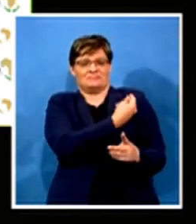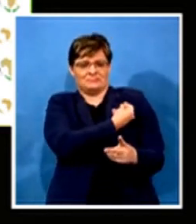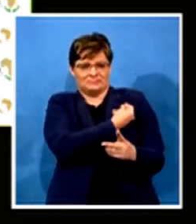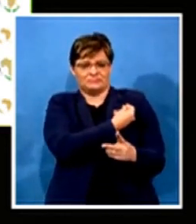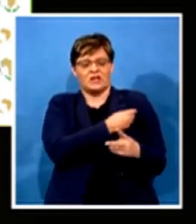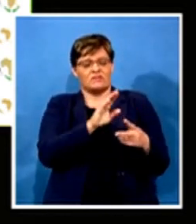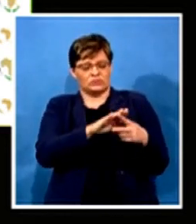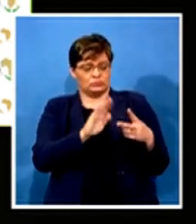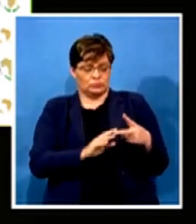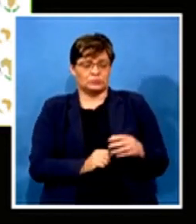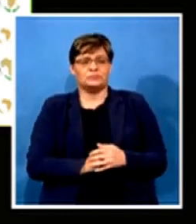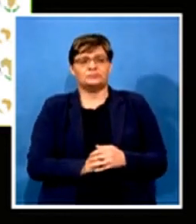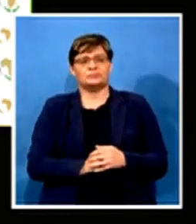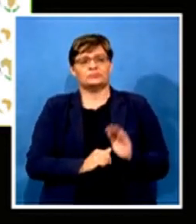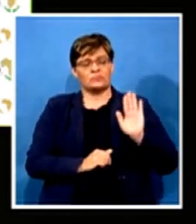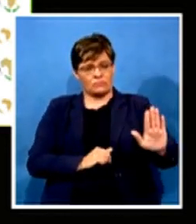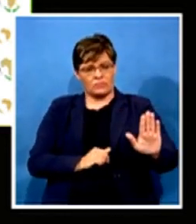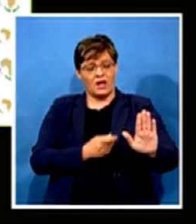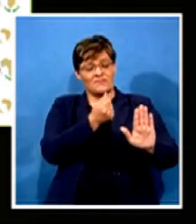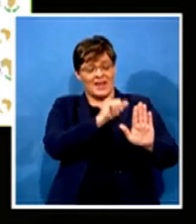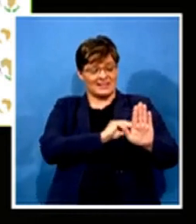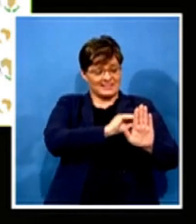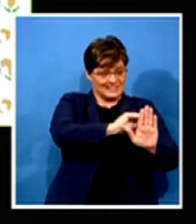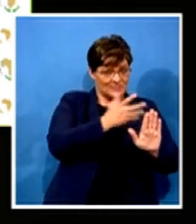the financing, and then the